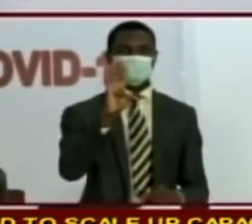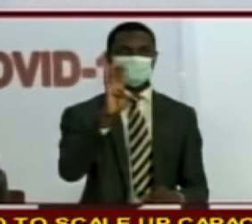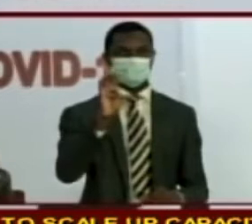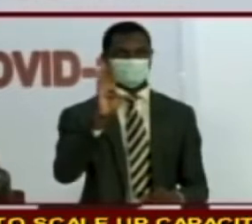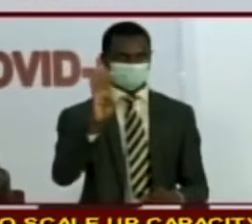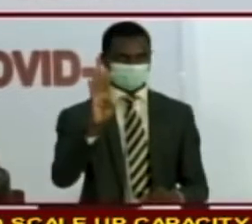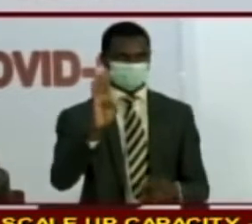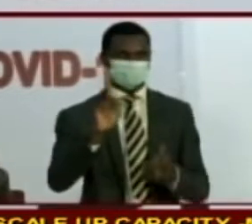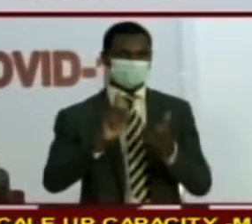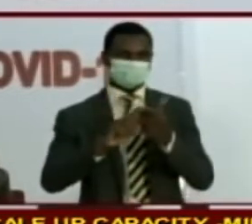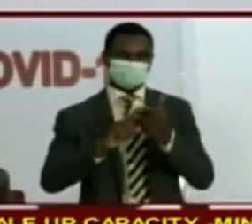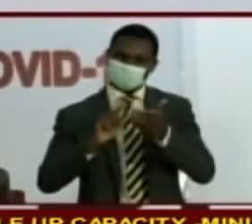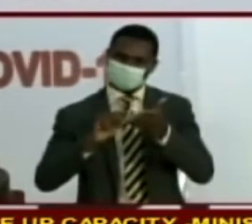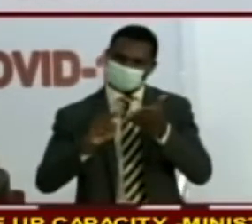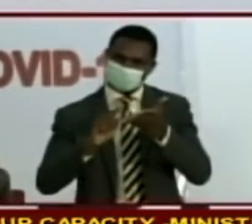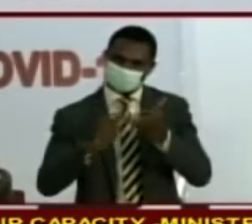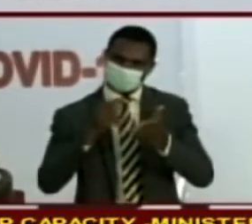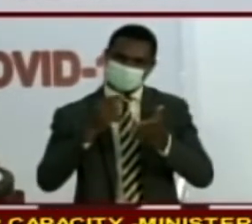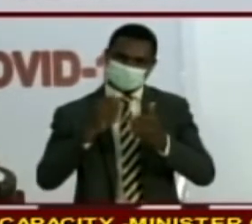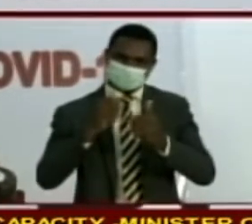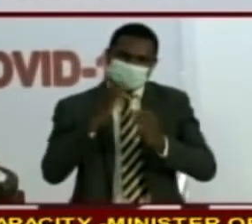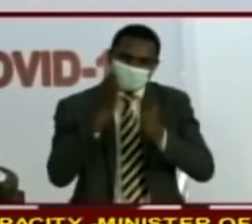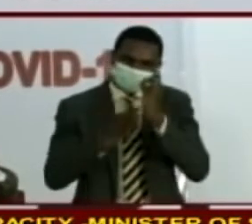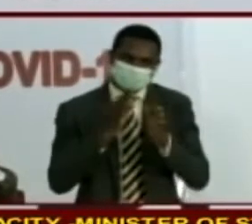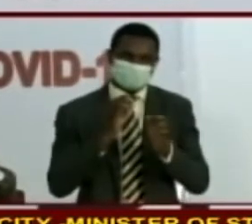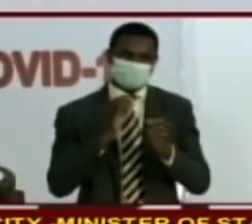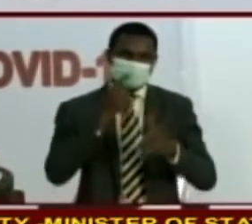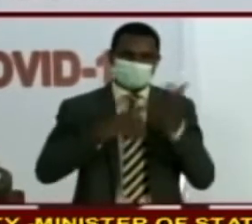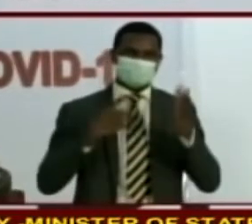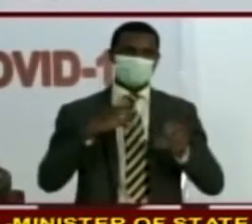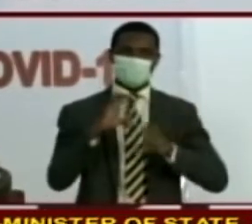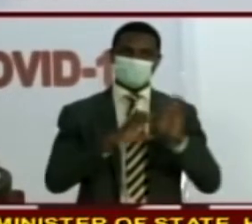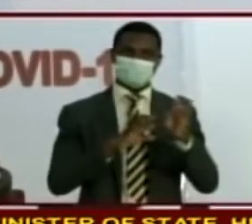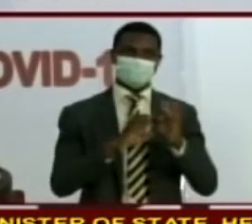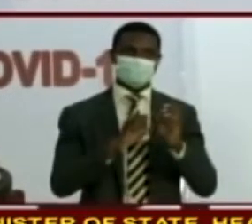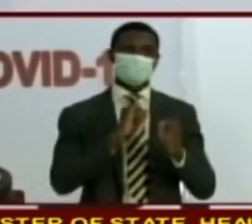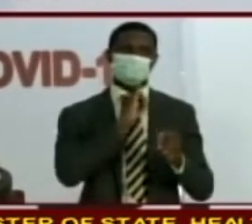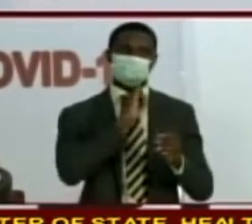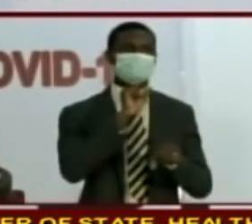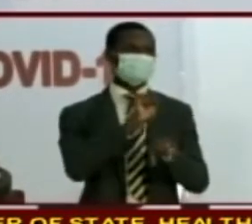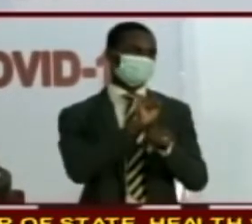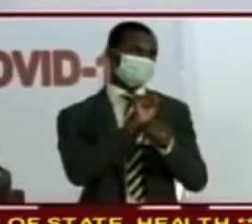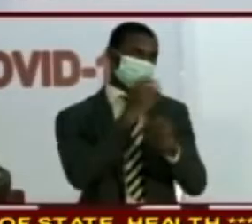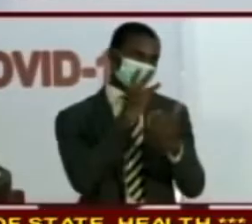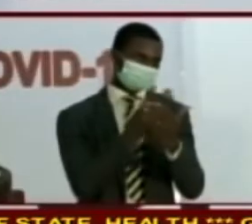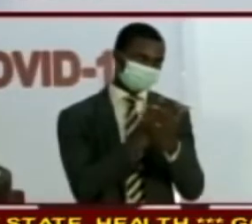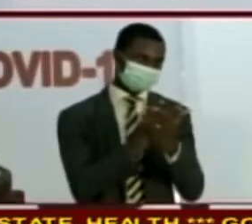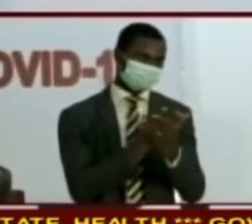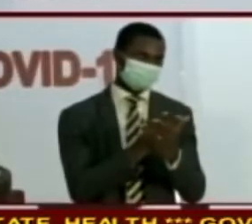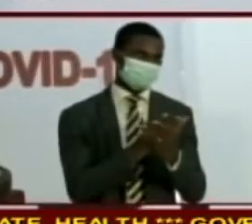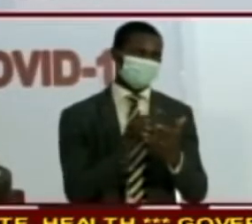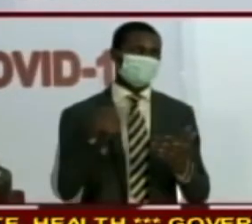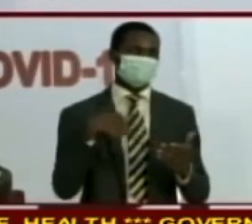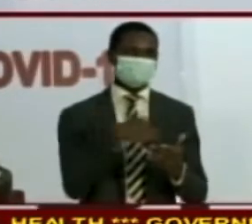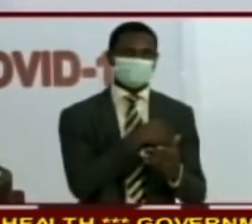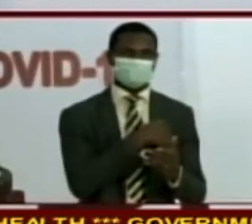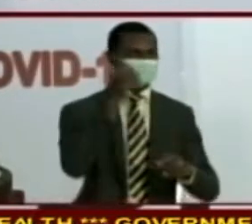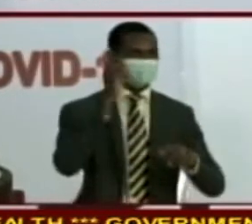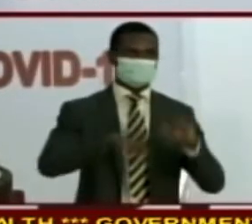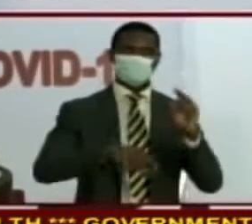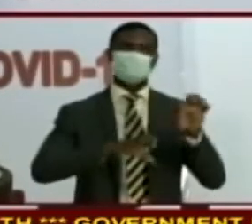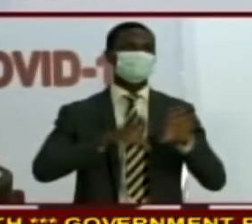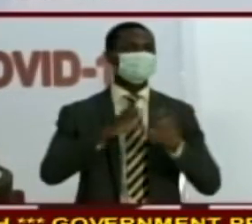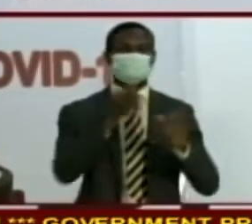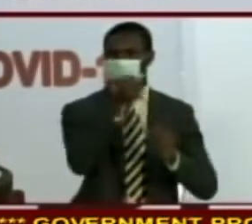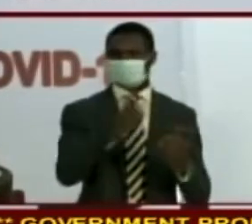they are doing. There's nothing we're going to do to either shut down schools that do not do it or beat them up or